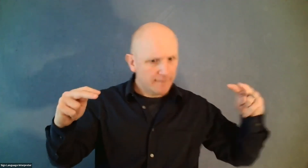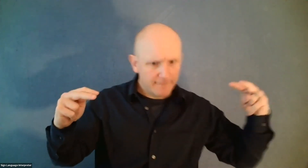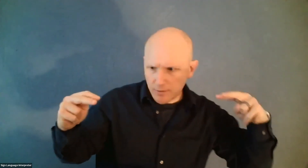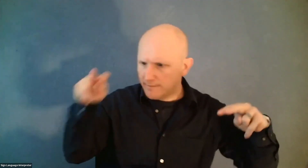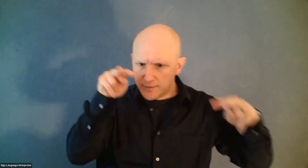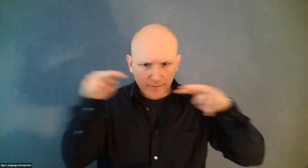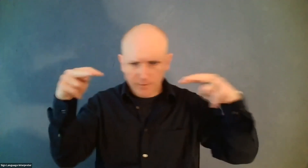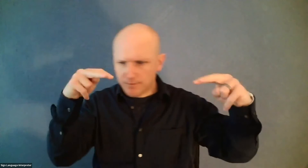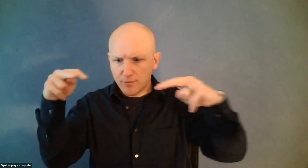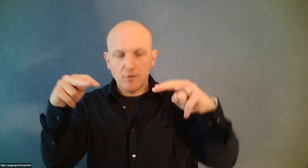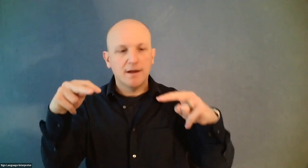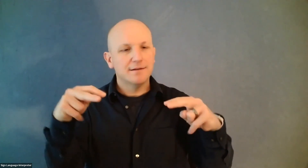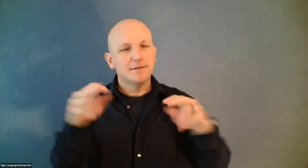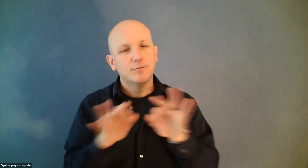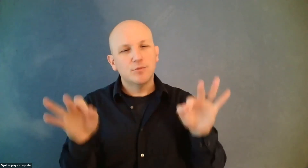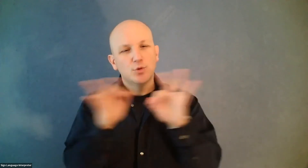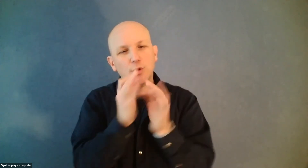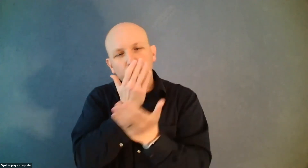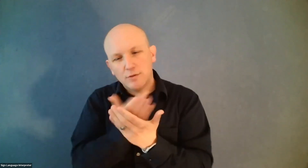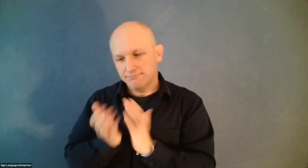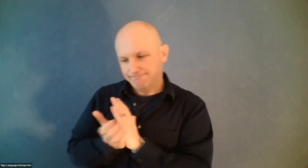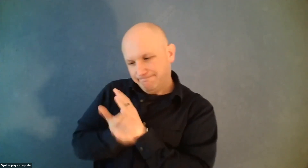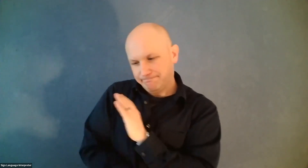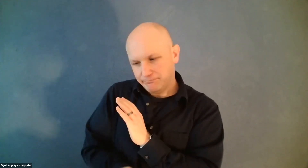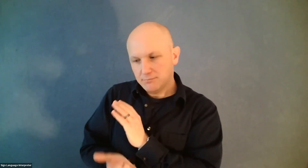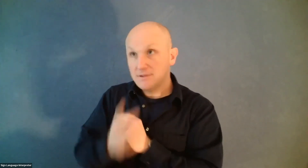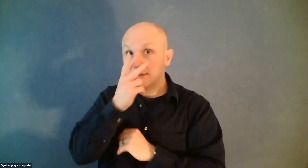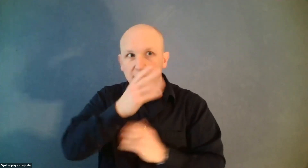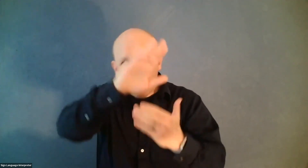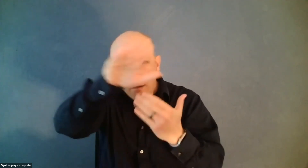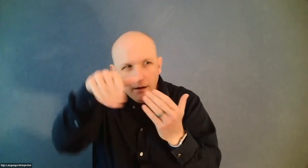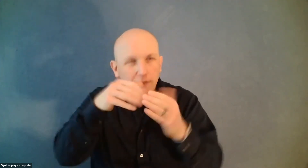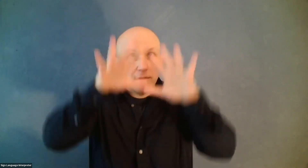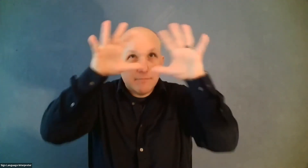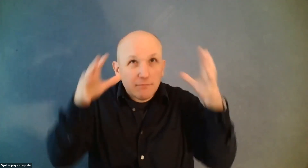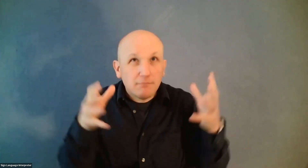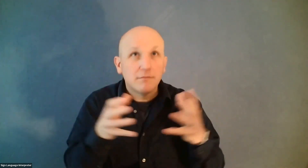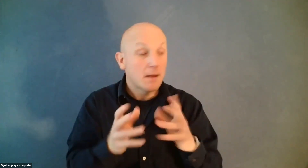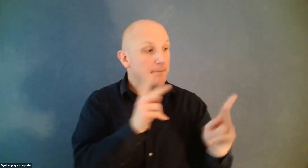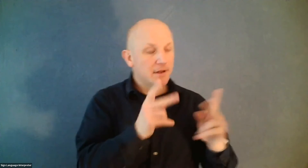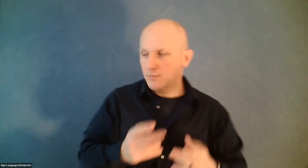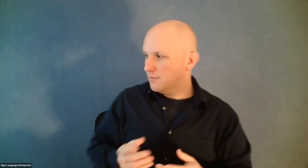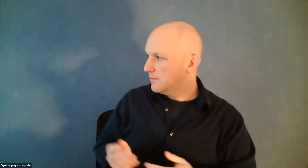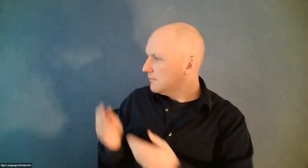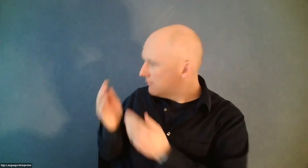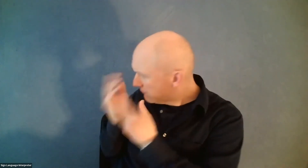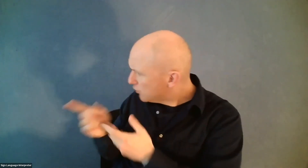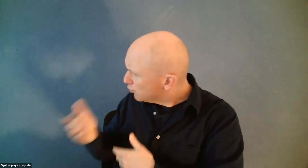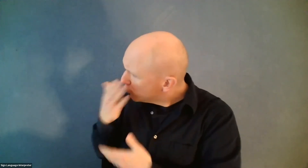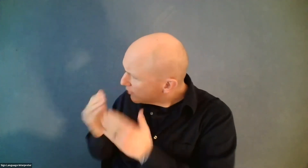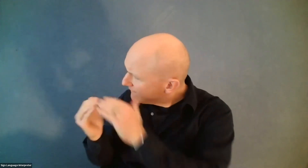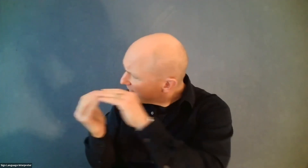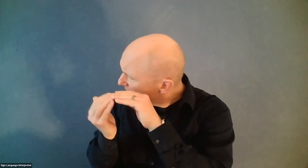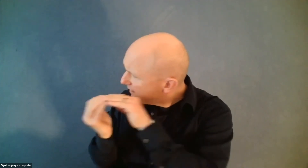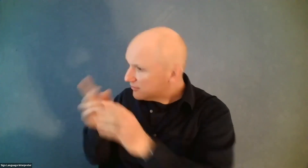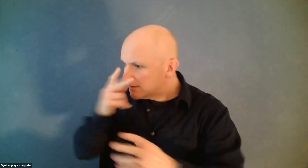And being good at that is something that I wasn't aware of, but I was told by people. And I decided to use that